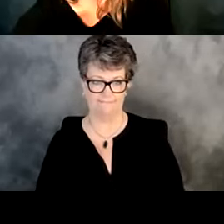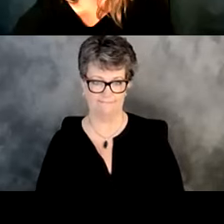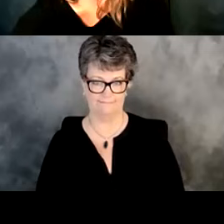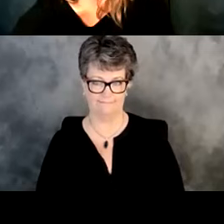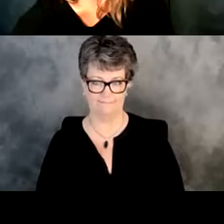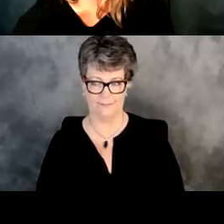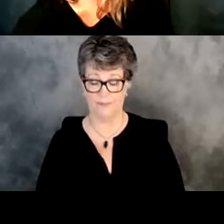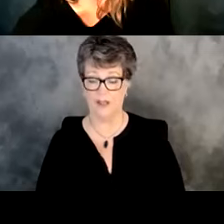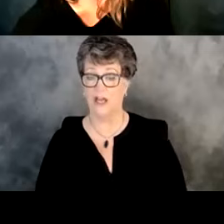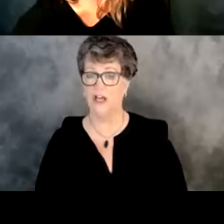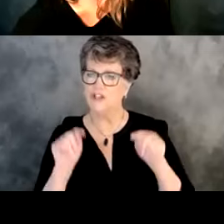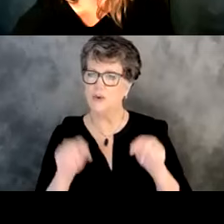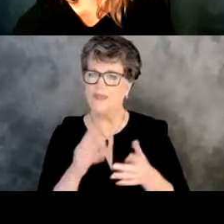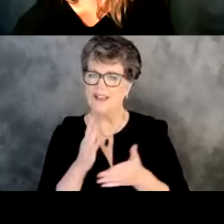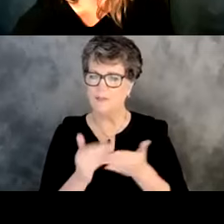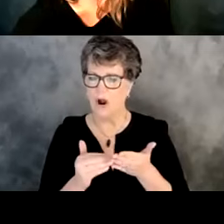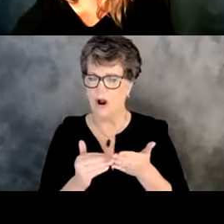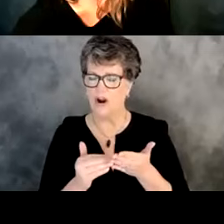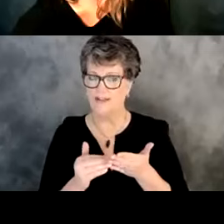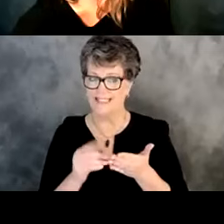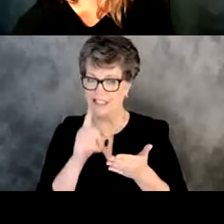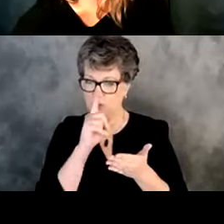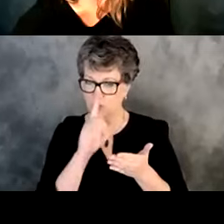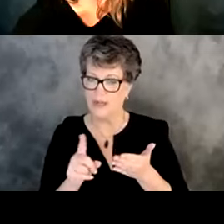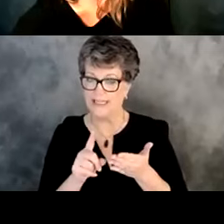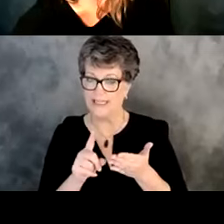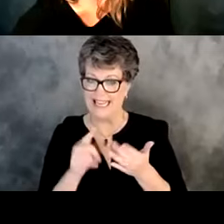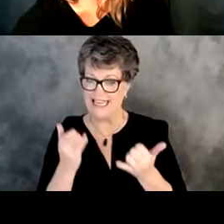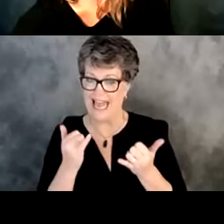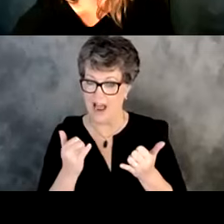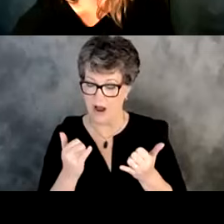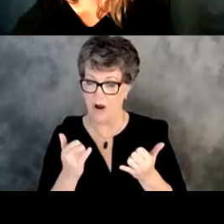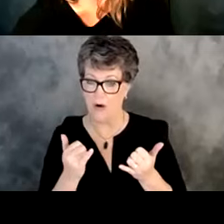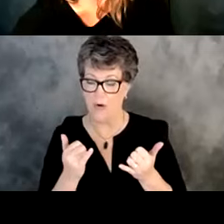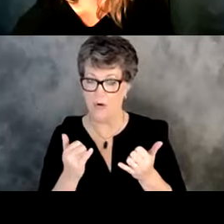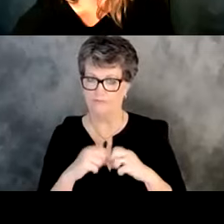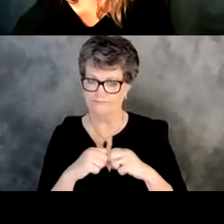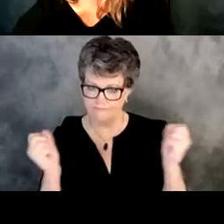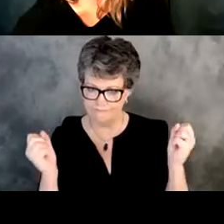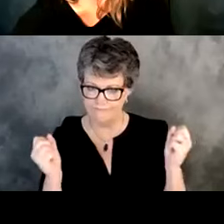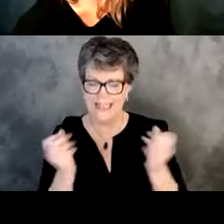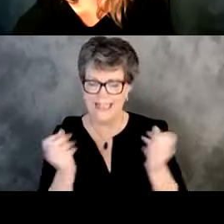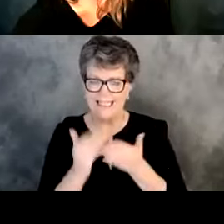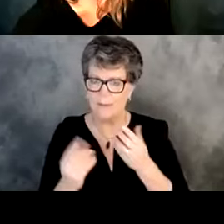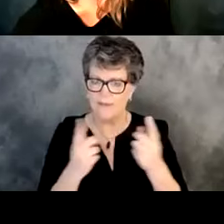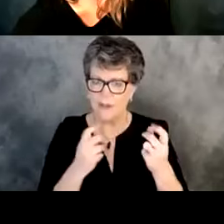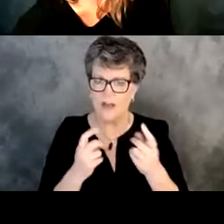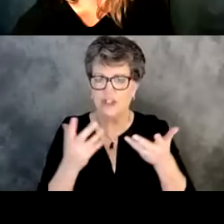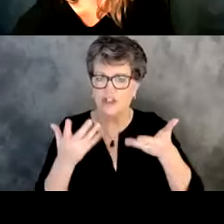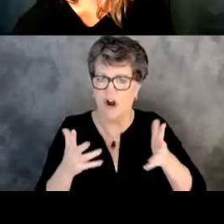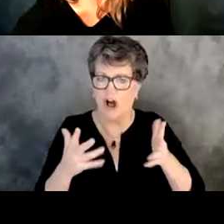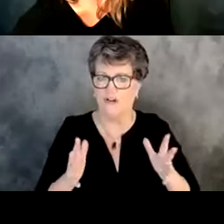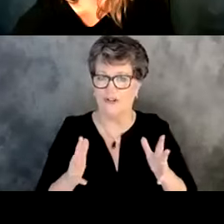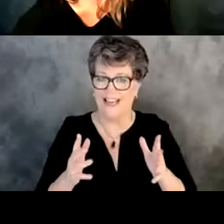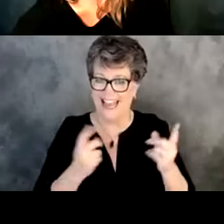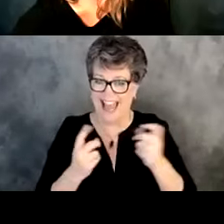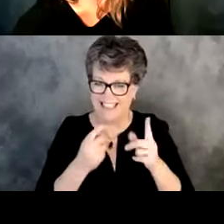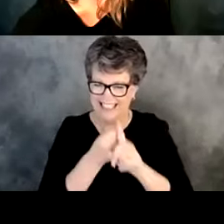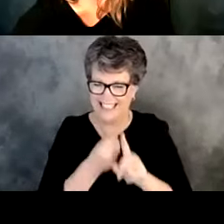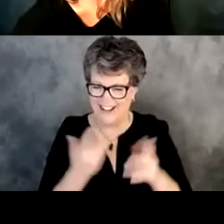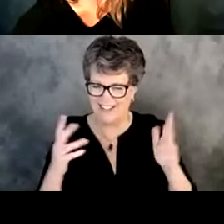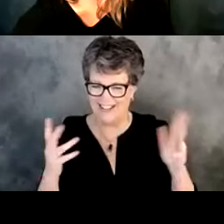So this part is really kind of diving into some of the questions that you guys are already starting to hit on, which